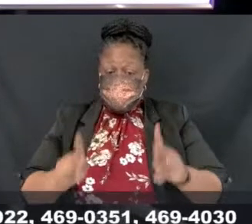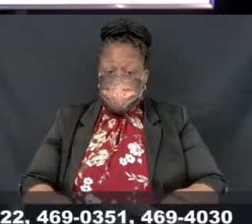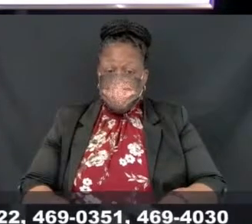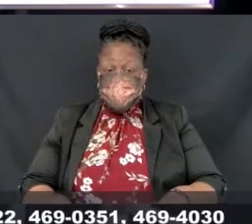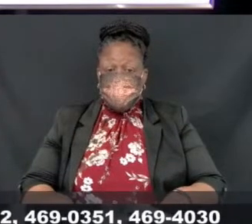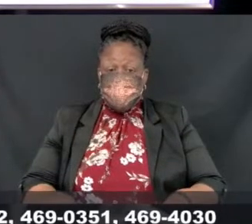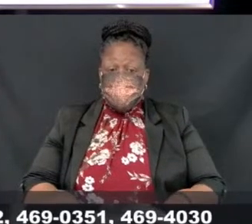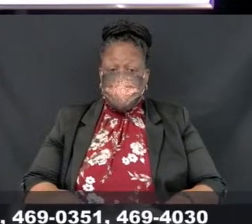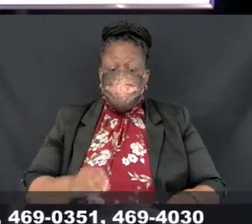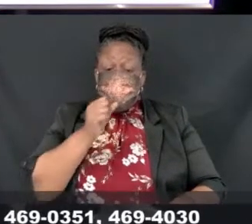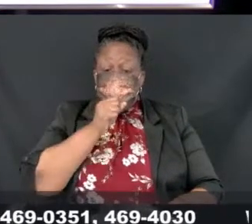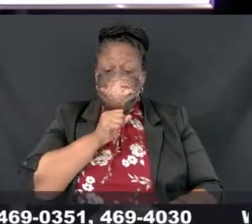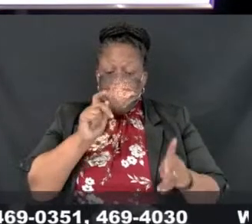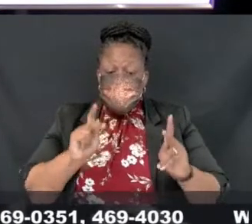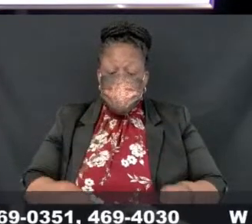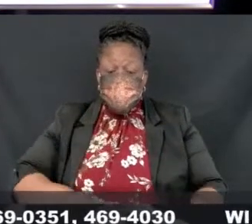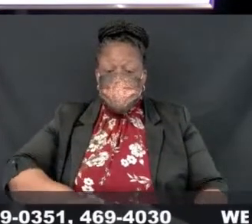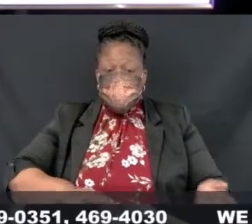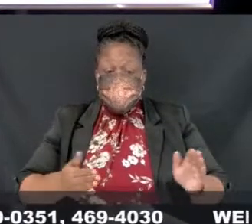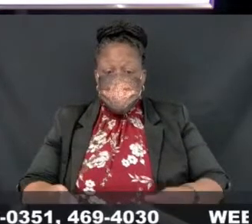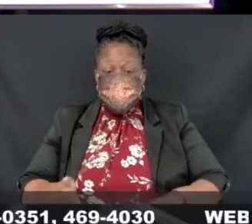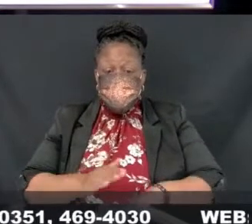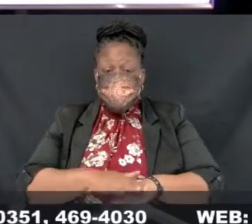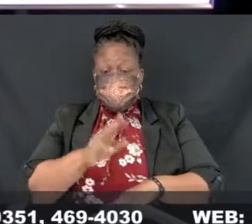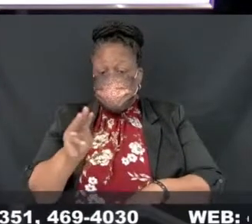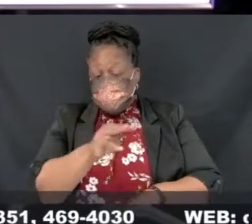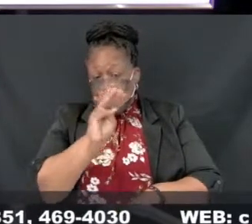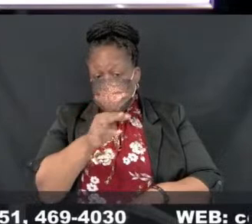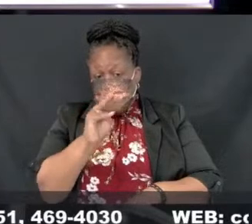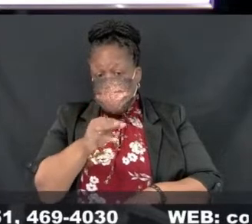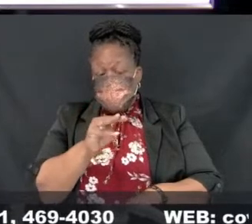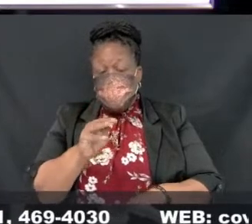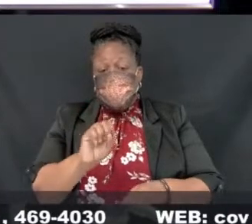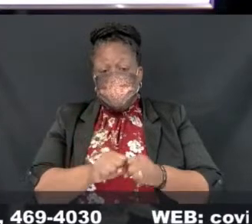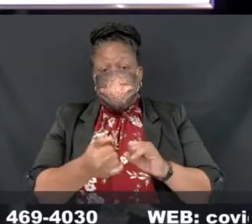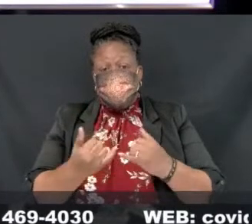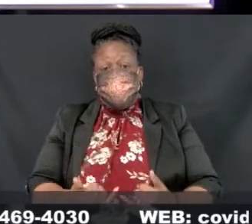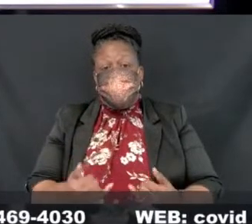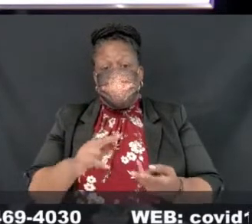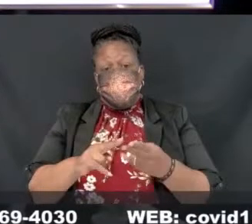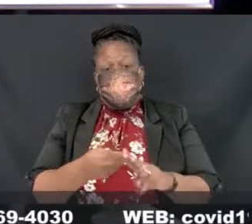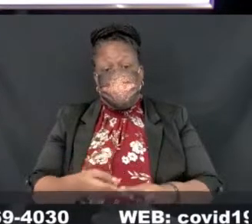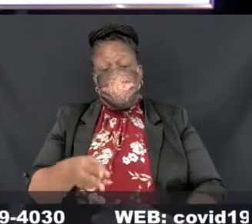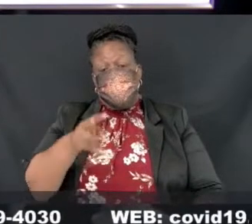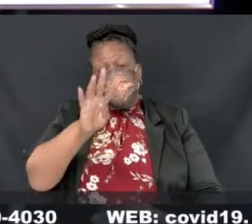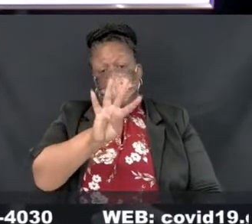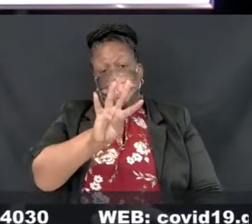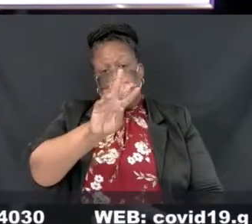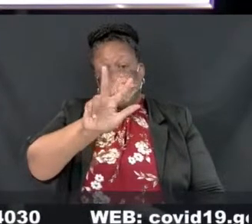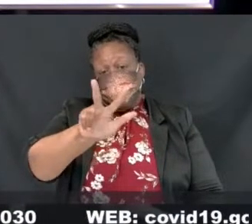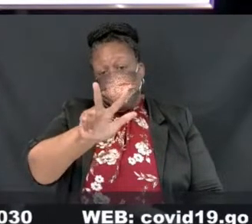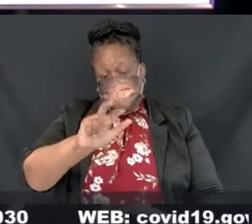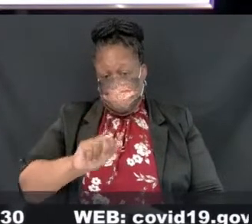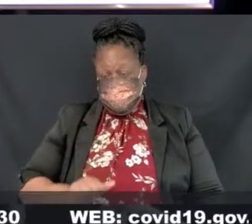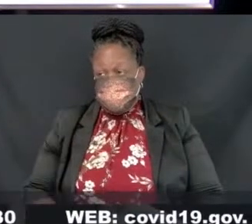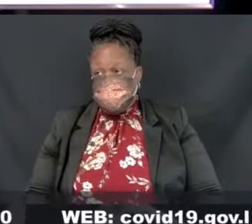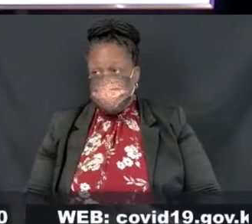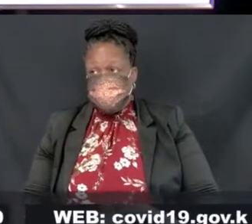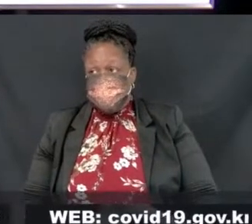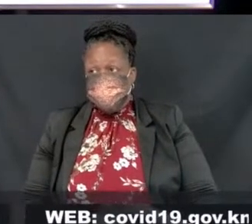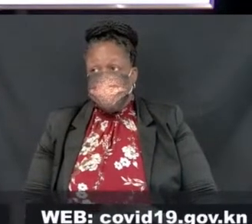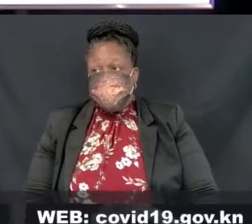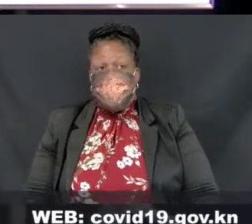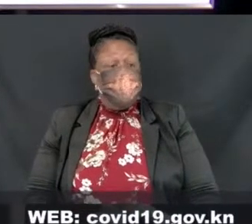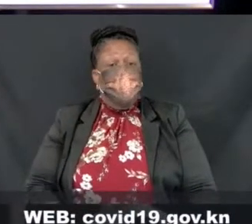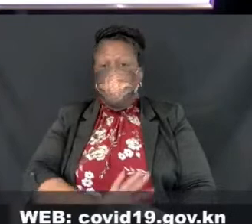this week. Let us remain vigilant and not get complacent. As we move forward, we all need to take more